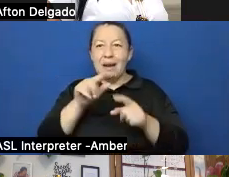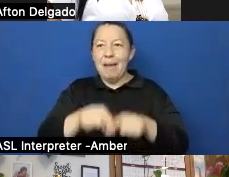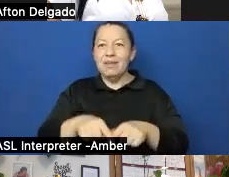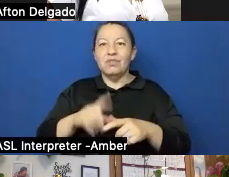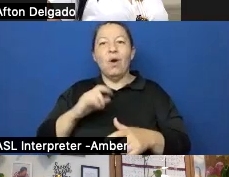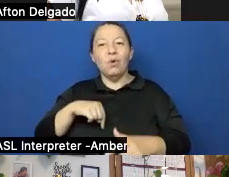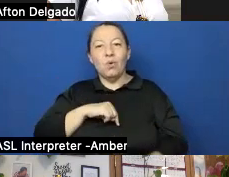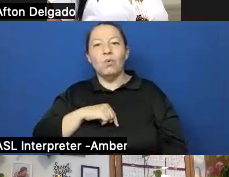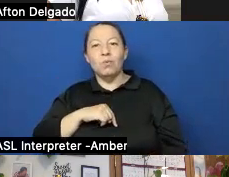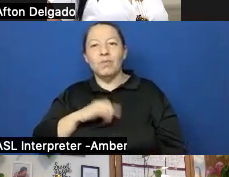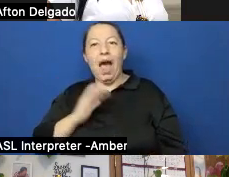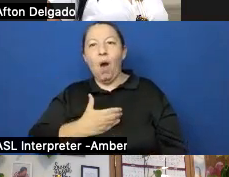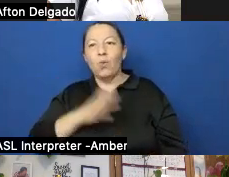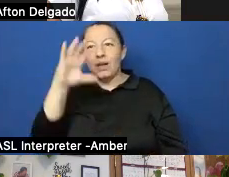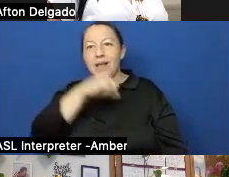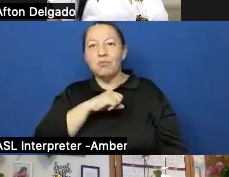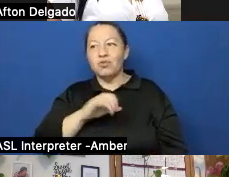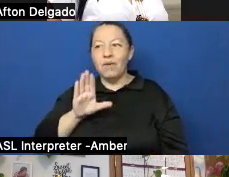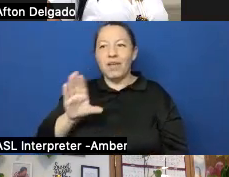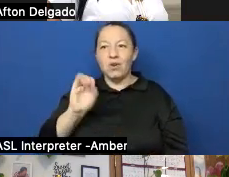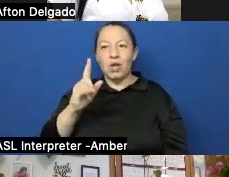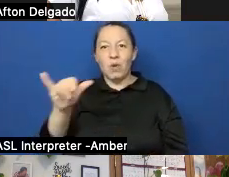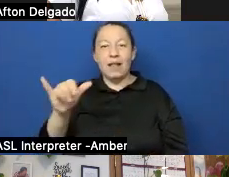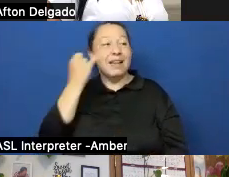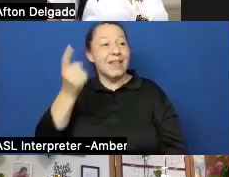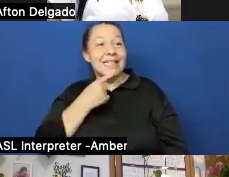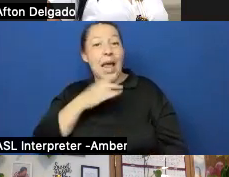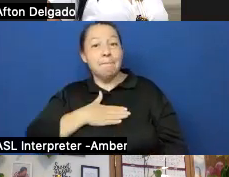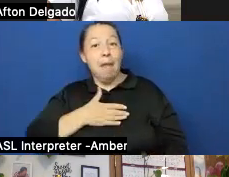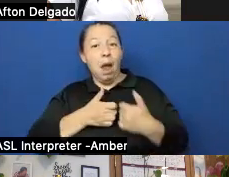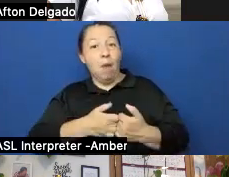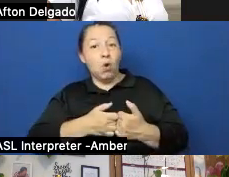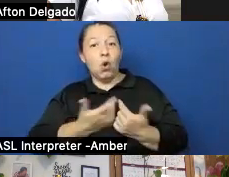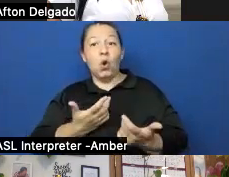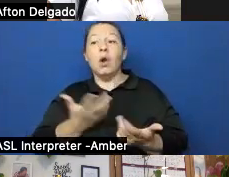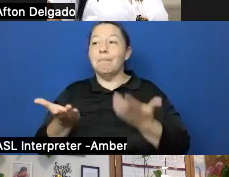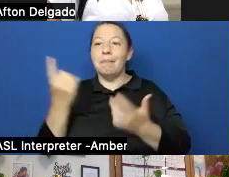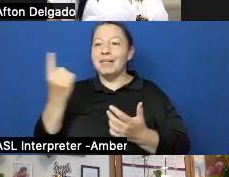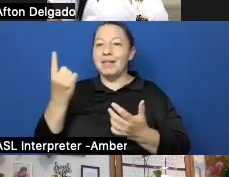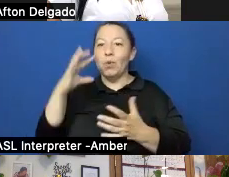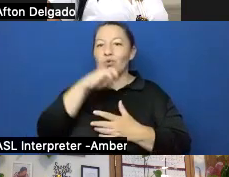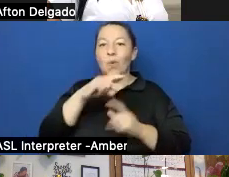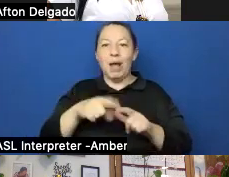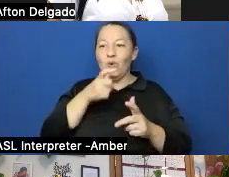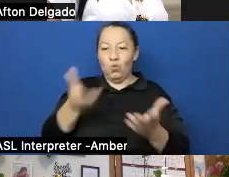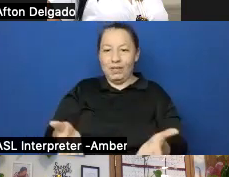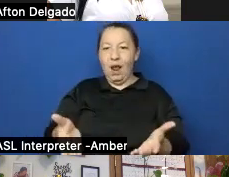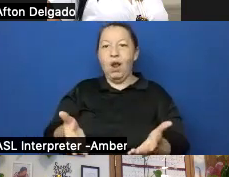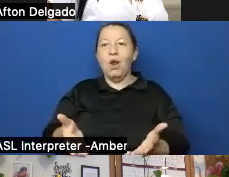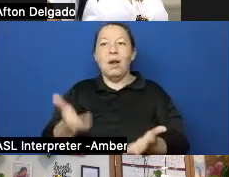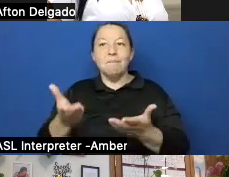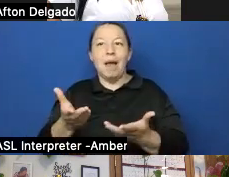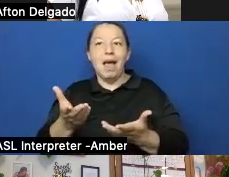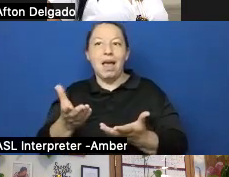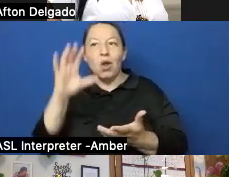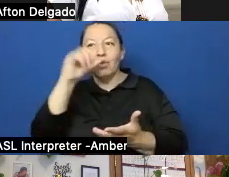their sexuality. So if they say my partner, you know, someone might assume based on whoever's sitting in front of them who their partner is, right? Or